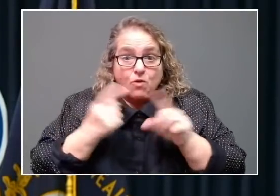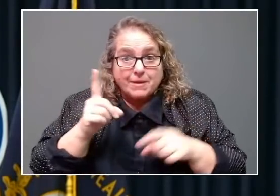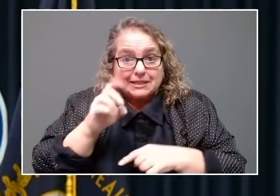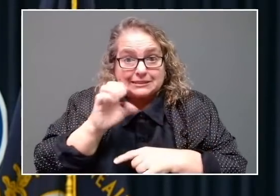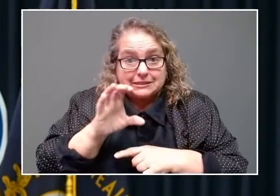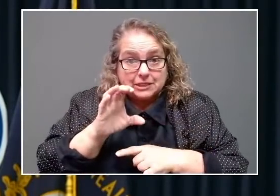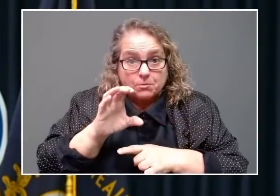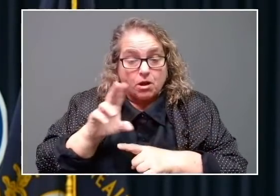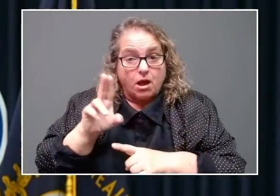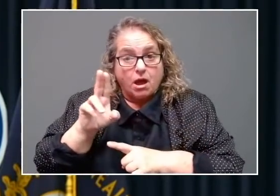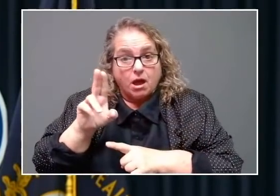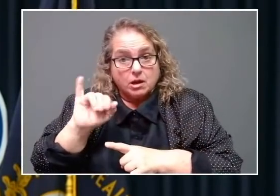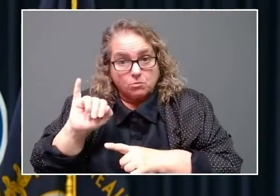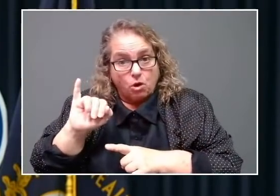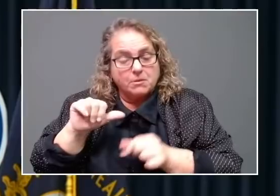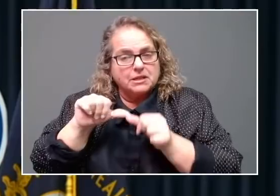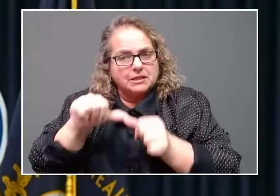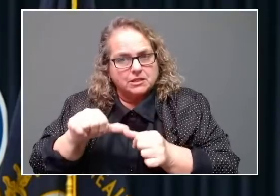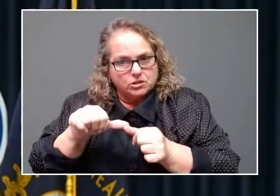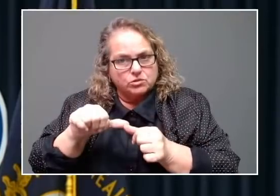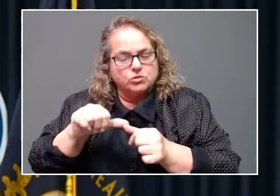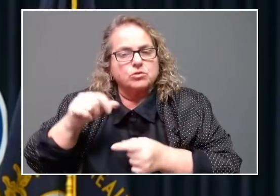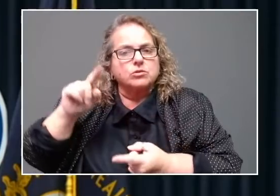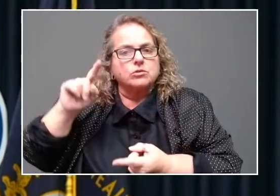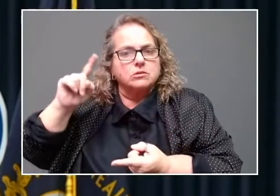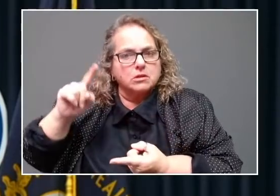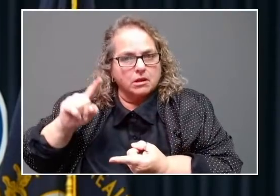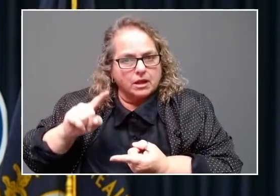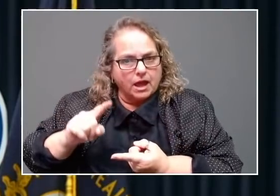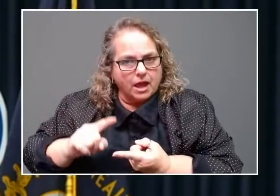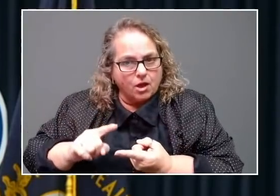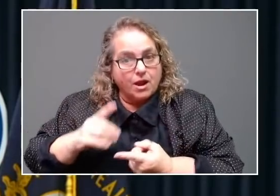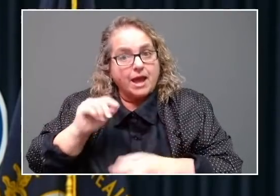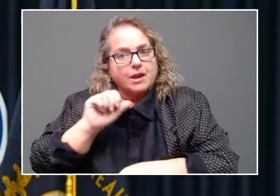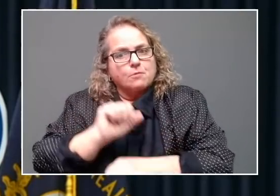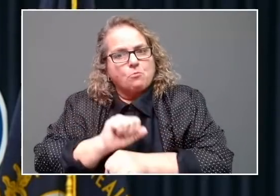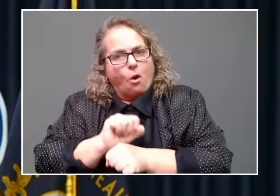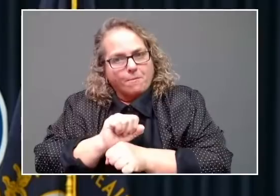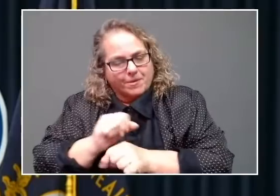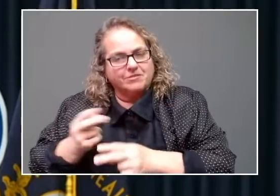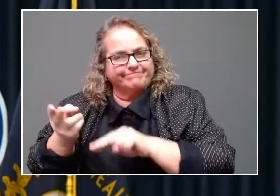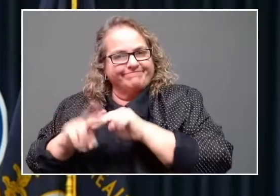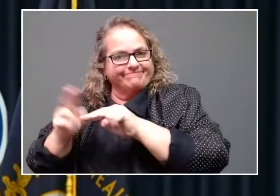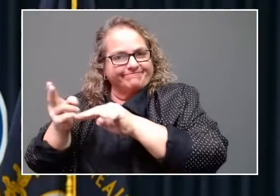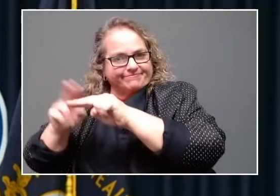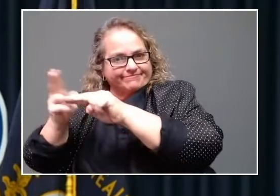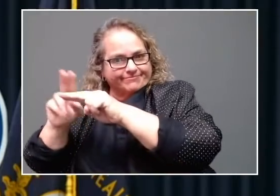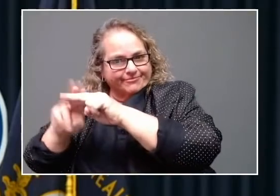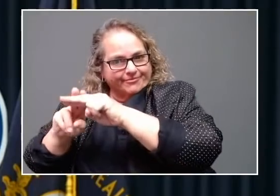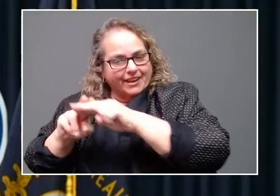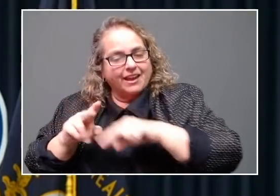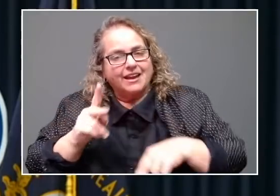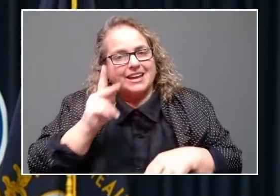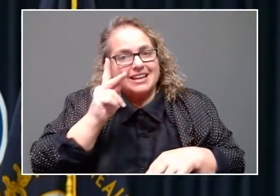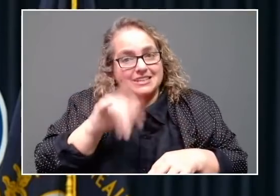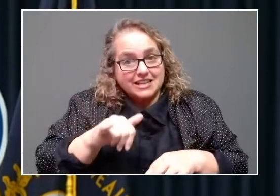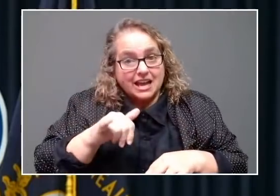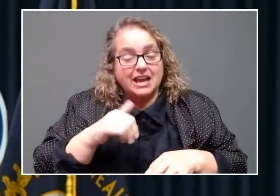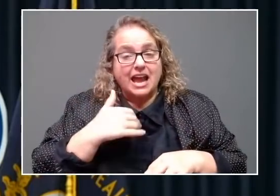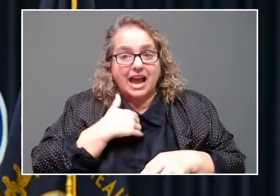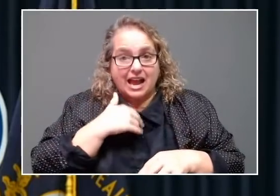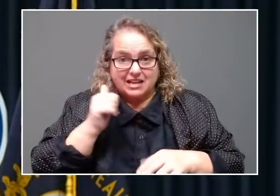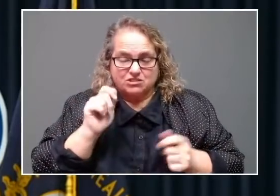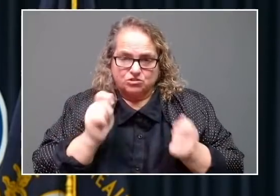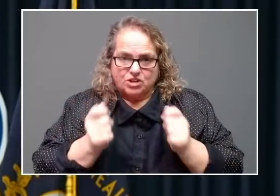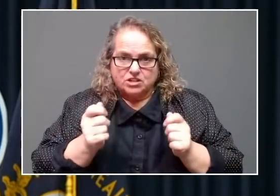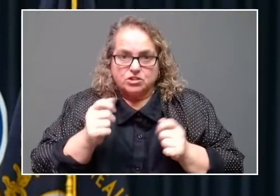continues to go down, and employment continues to rise. Kentucky's seasonally adjusted preliminary December